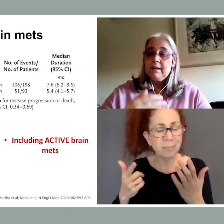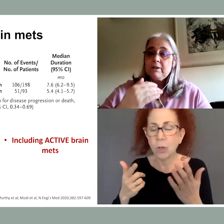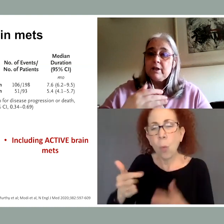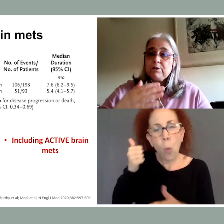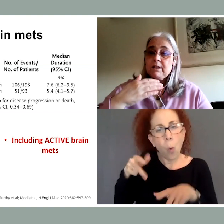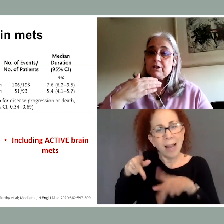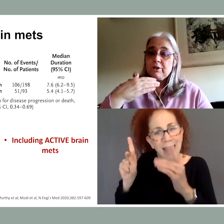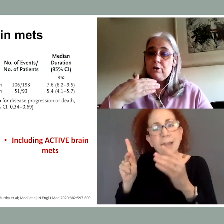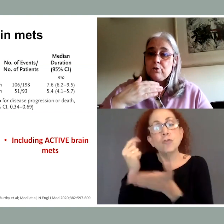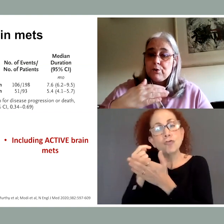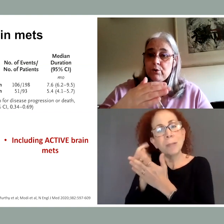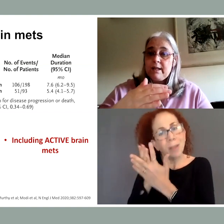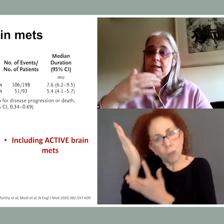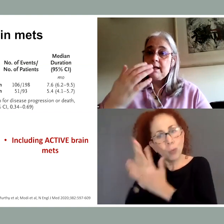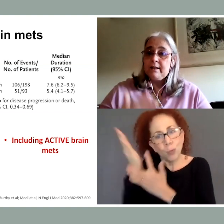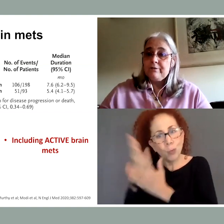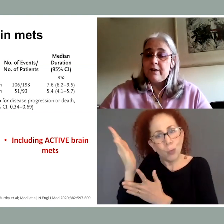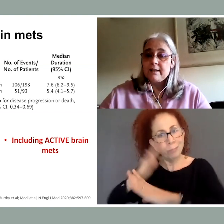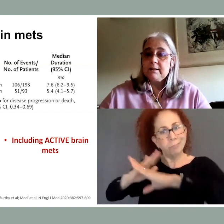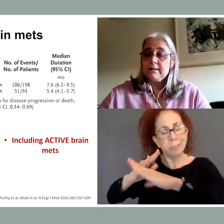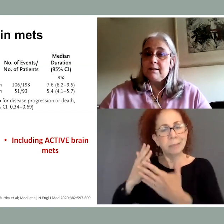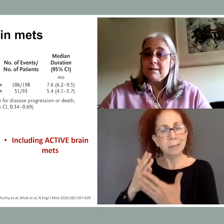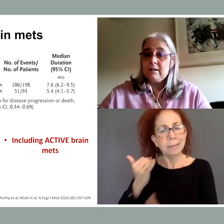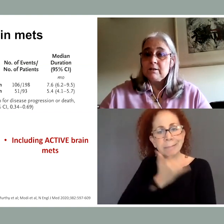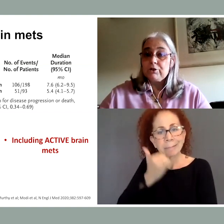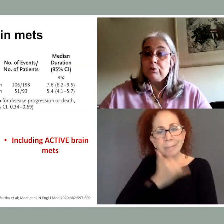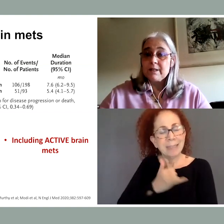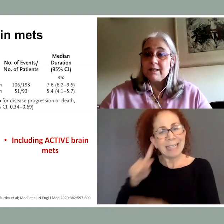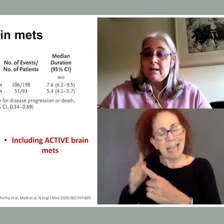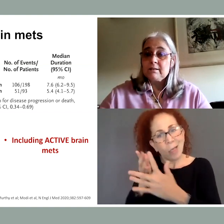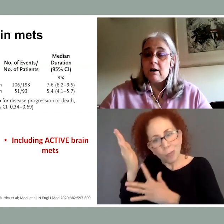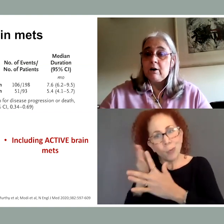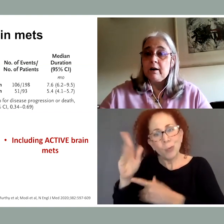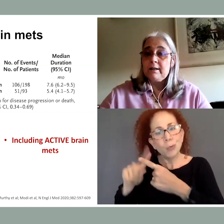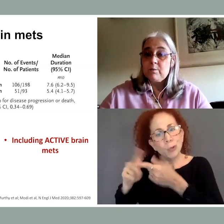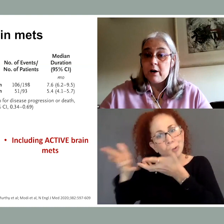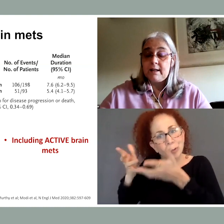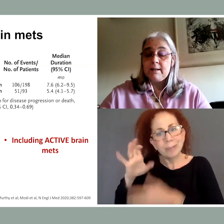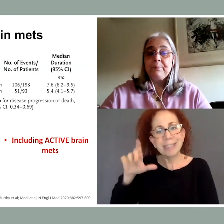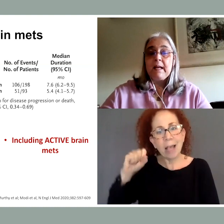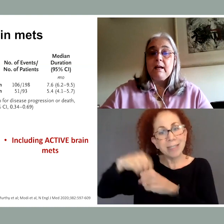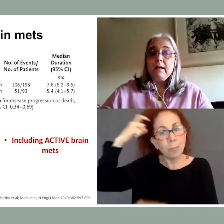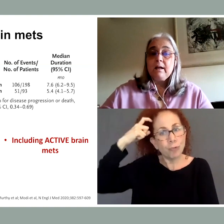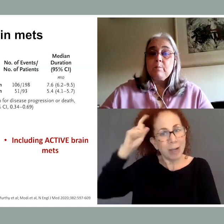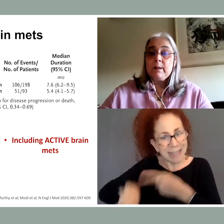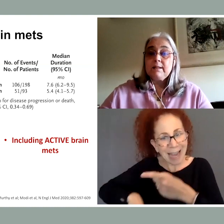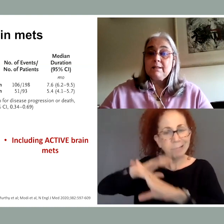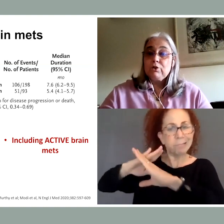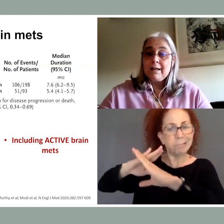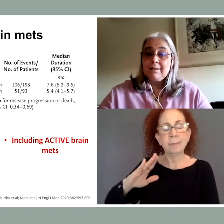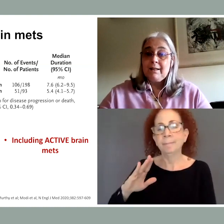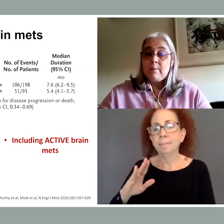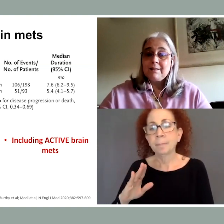let treatments go through it and affect the cells, the tumor cells that are in the brain.